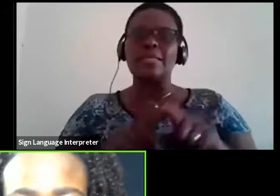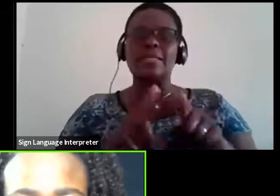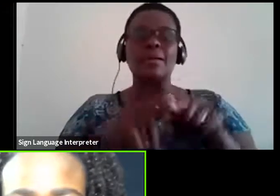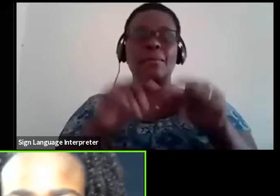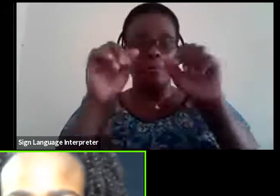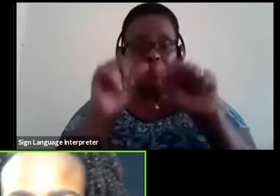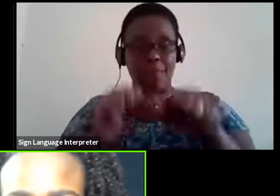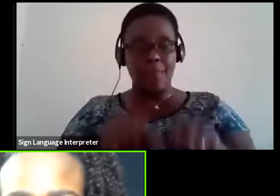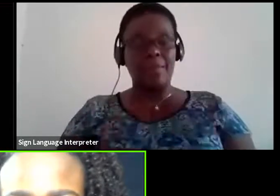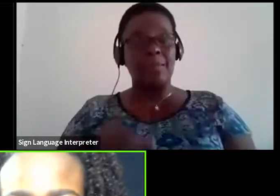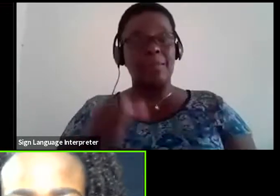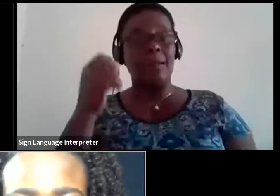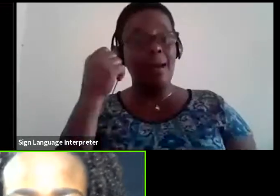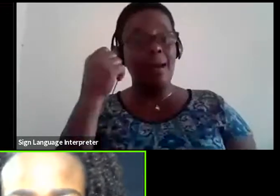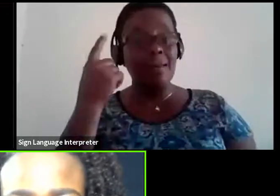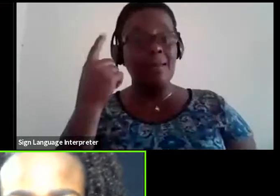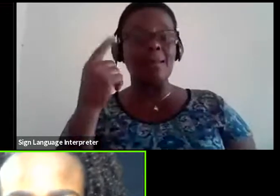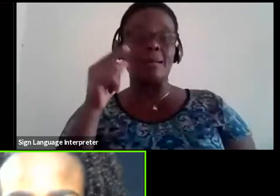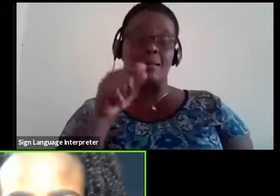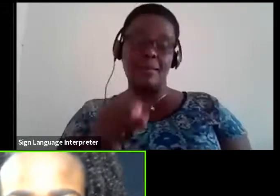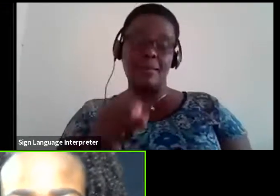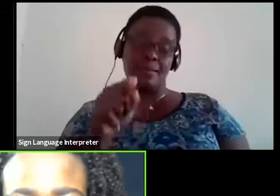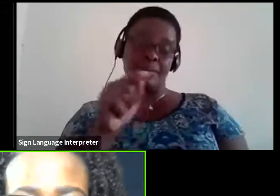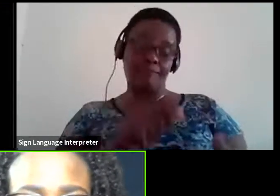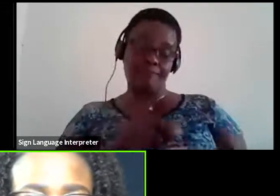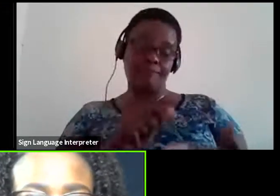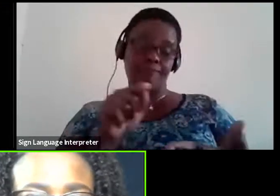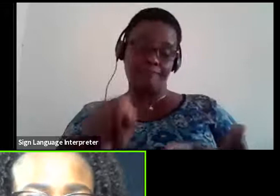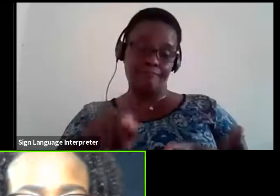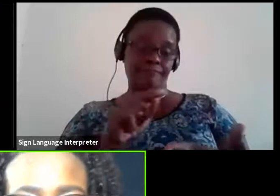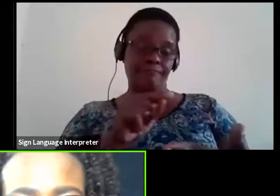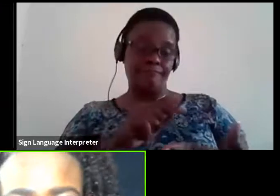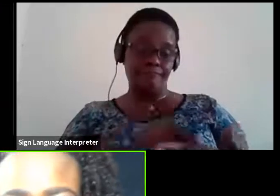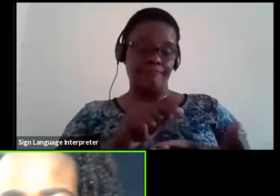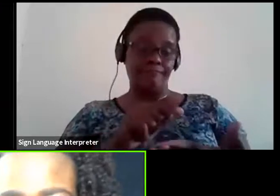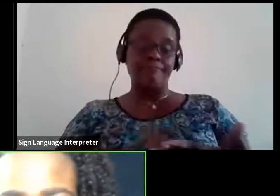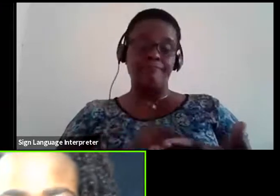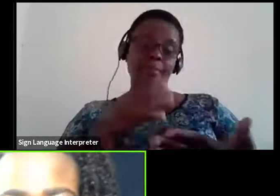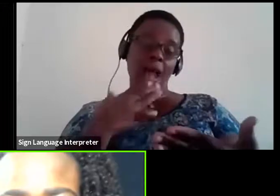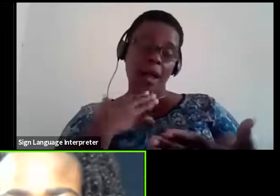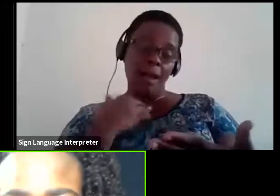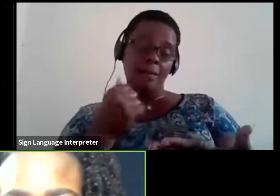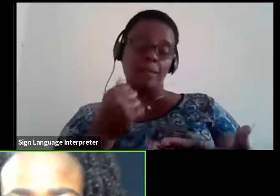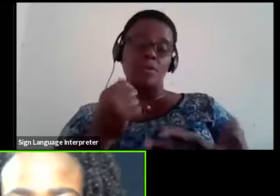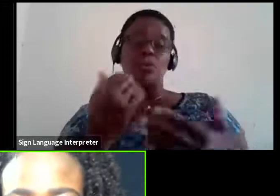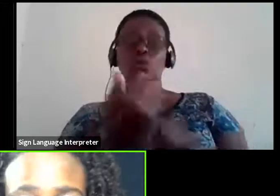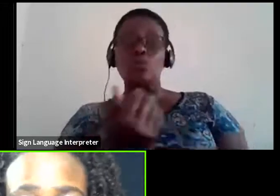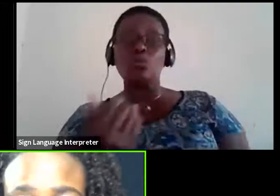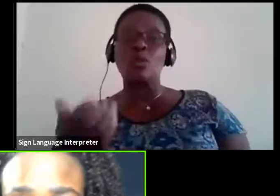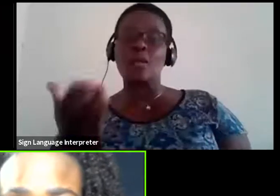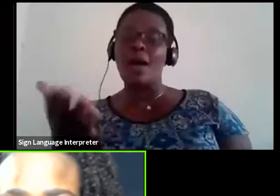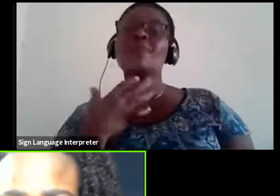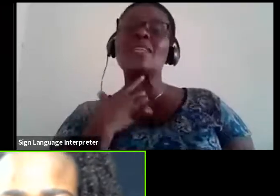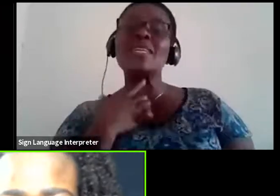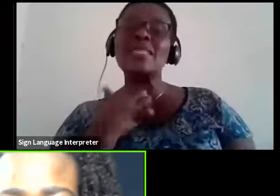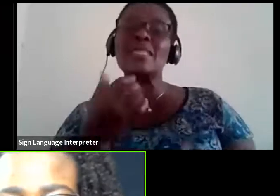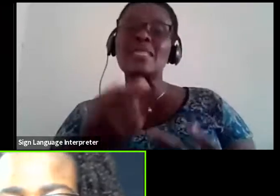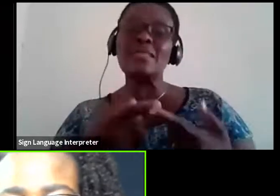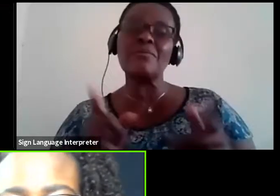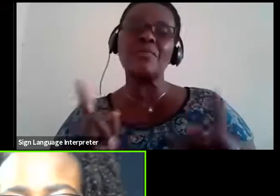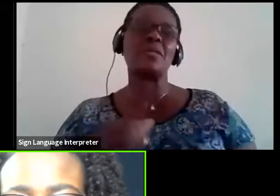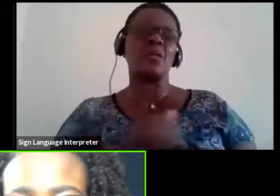that we all have very different needs. Children have different needs. Women online on some of these platforms, we have very different